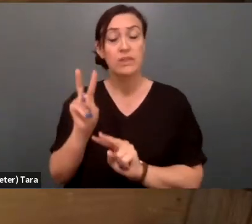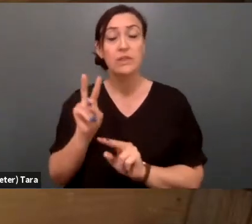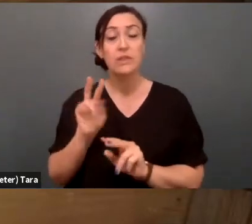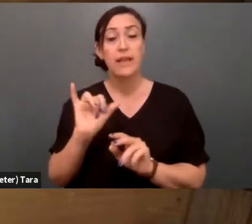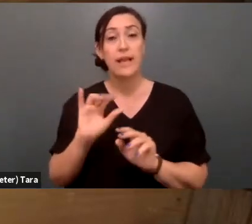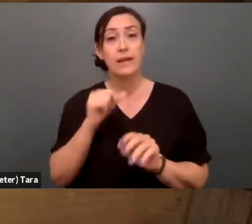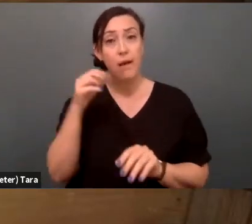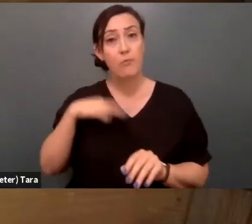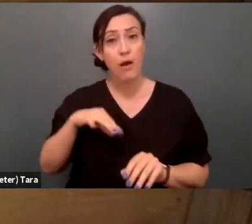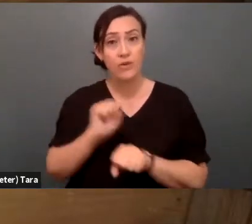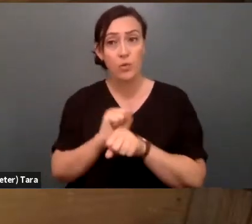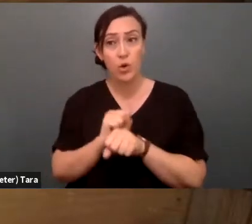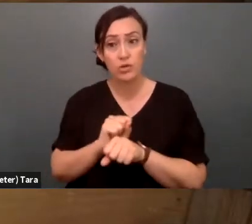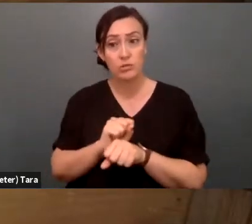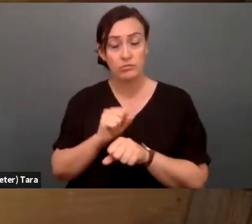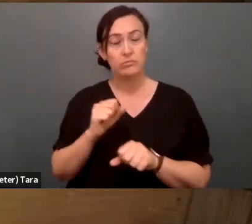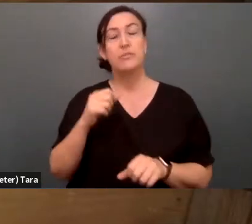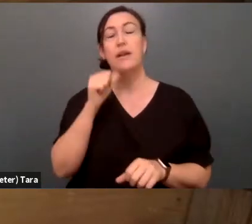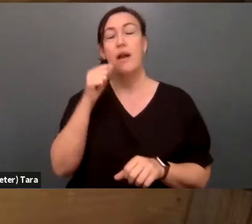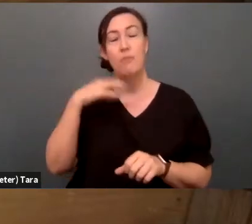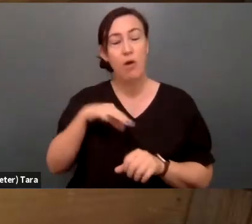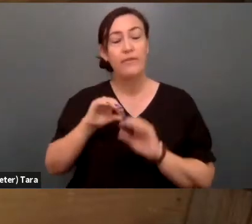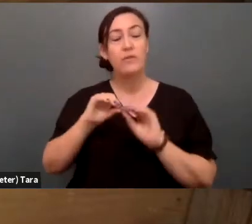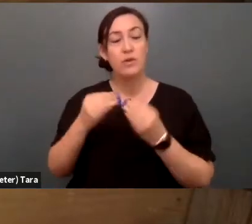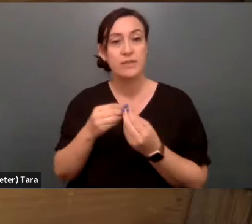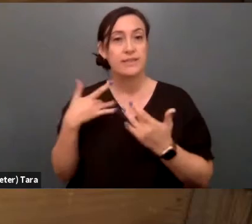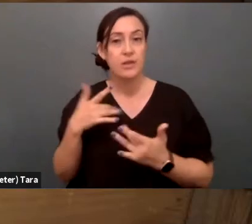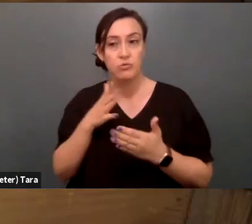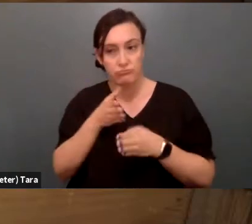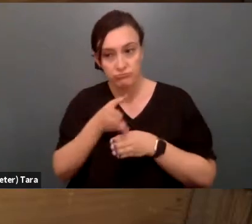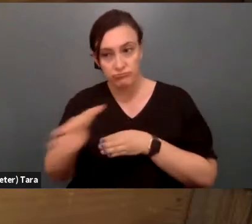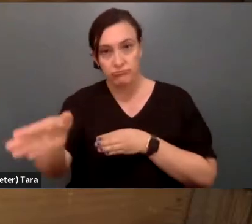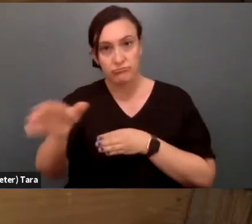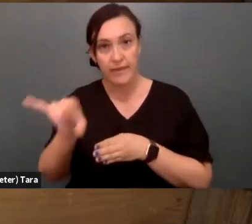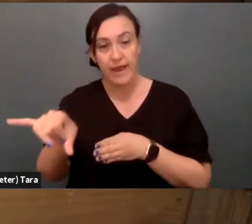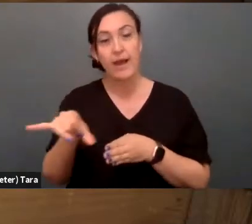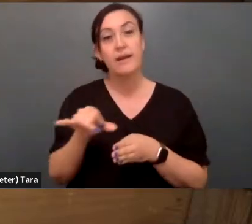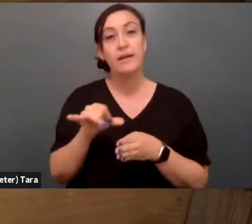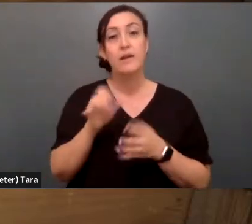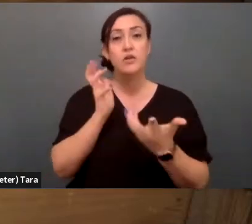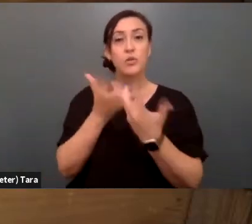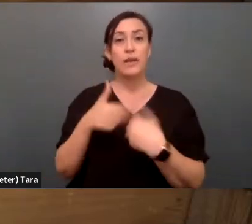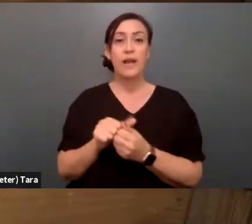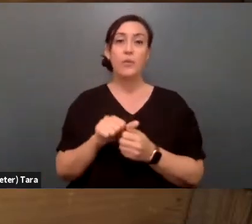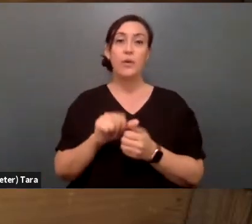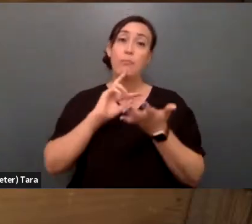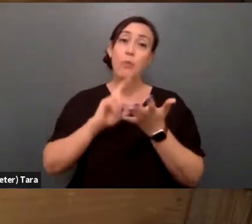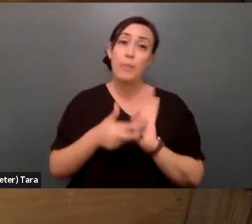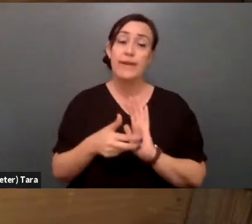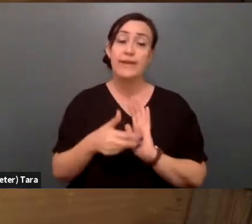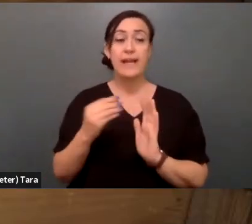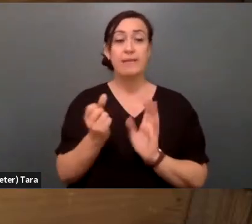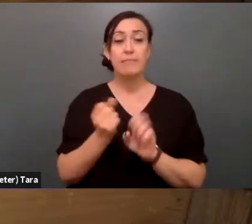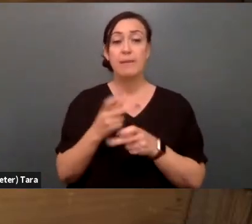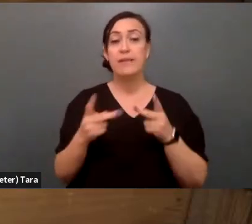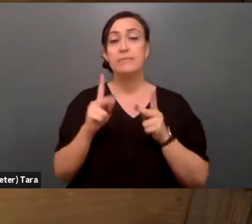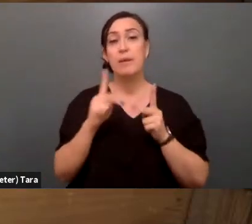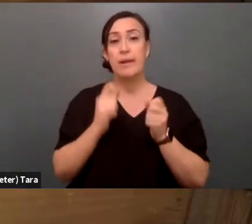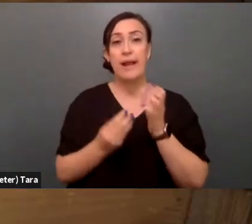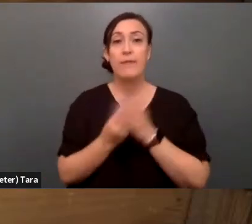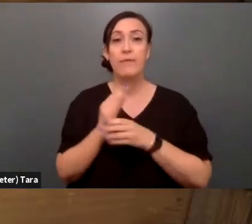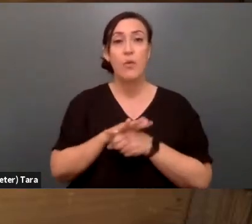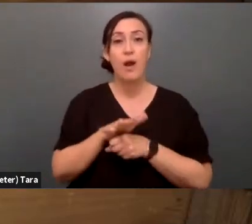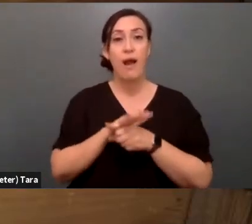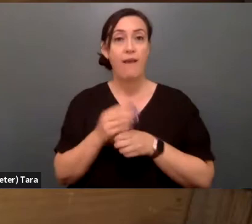are committed to align with people's purpose and create places where people can thrive. And